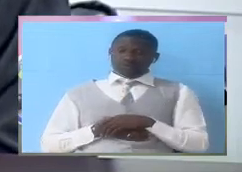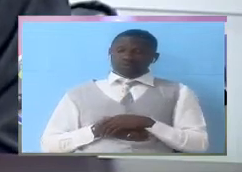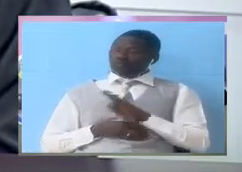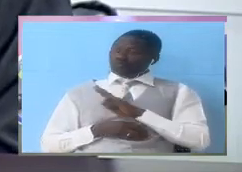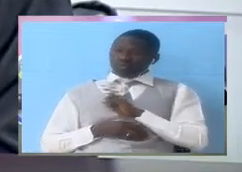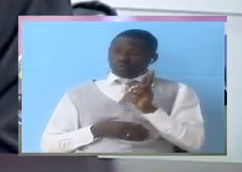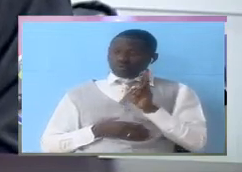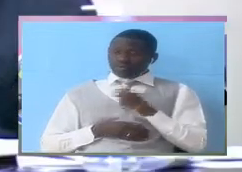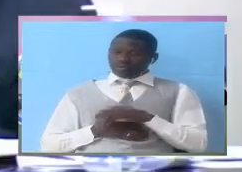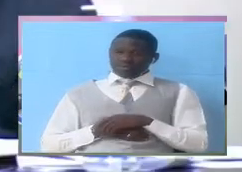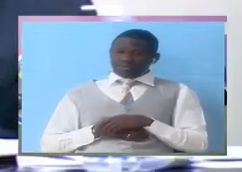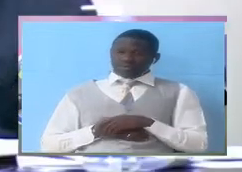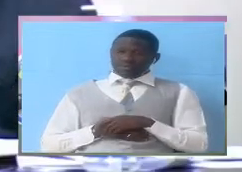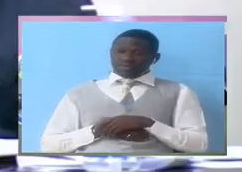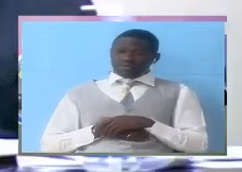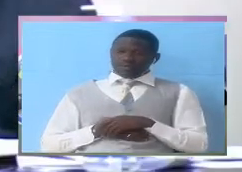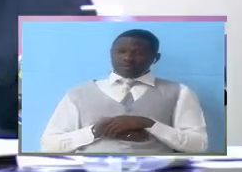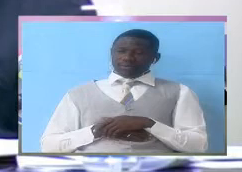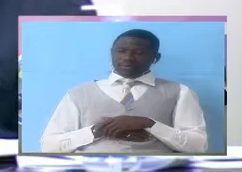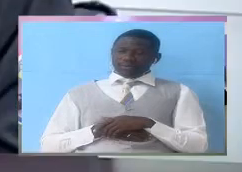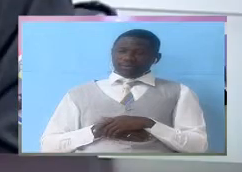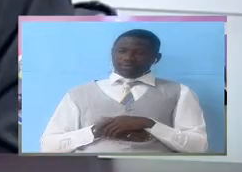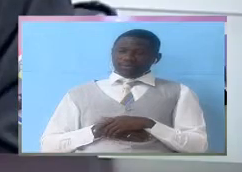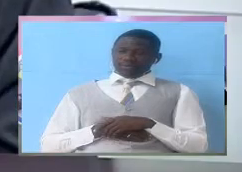No. You acquiesced?